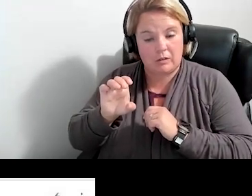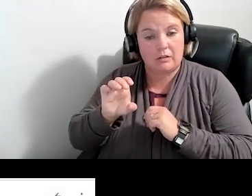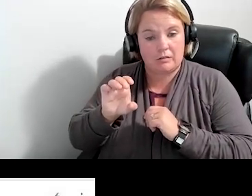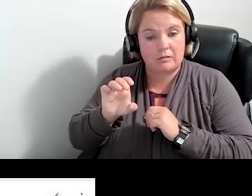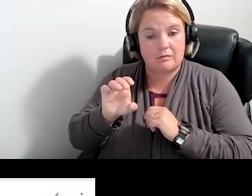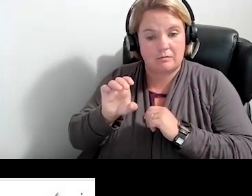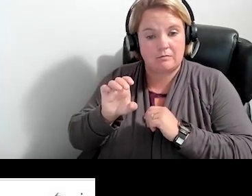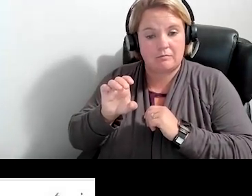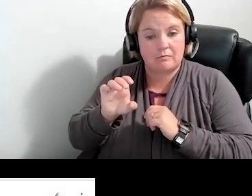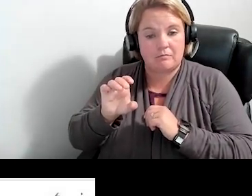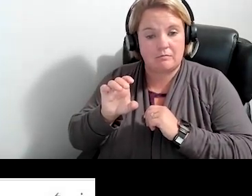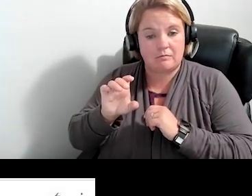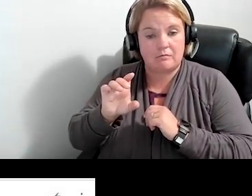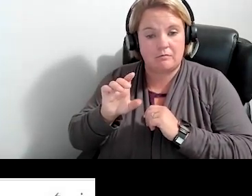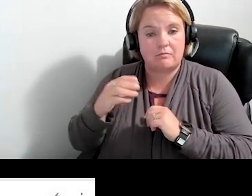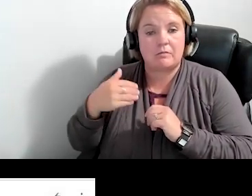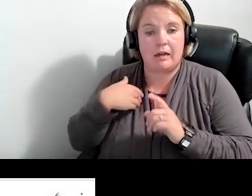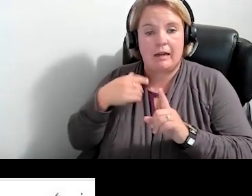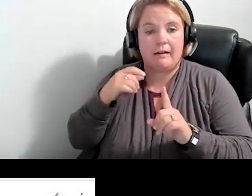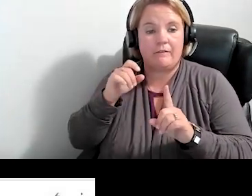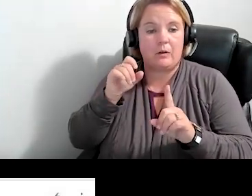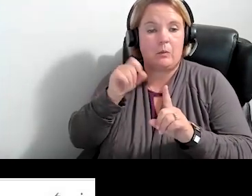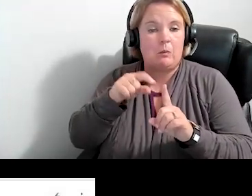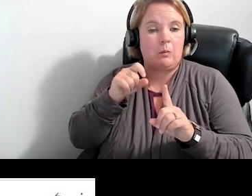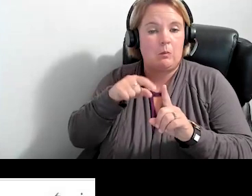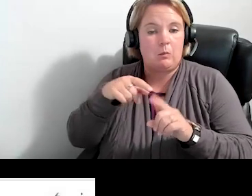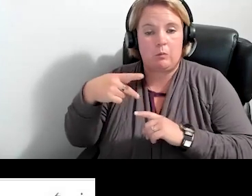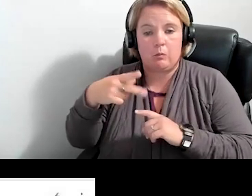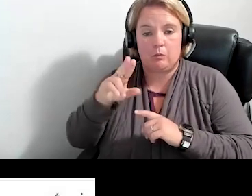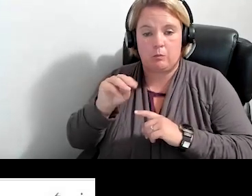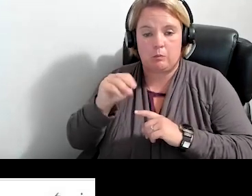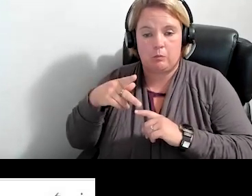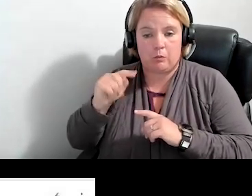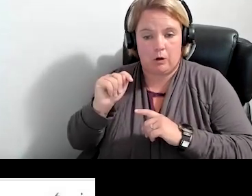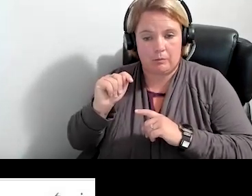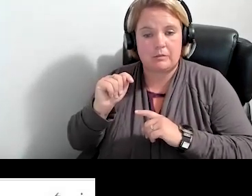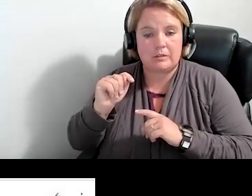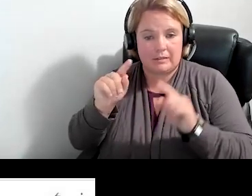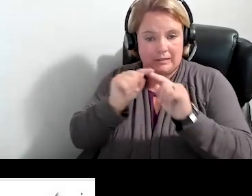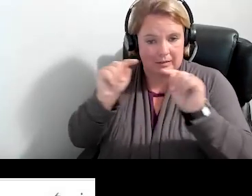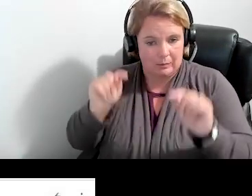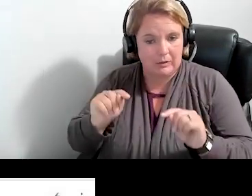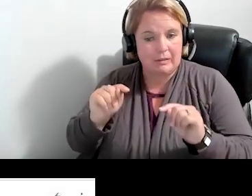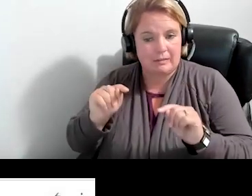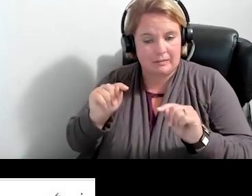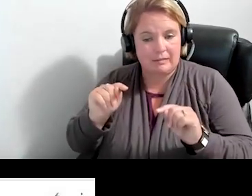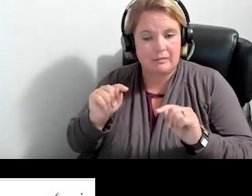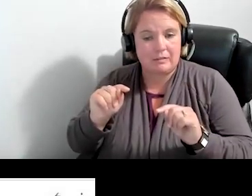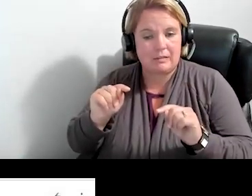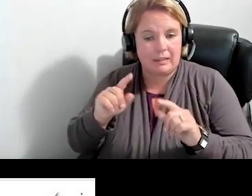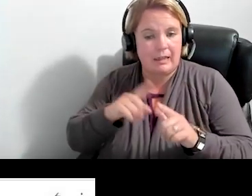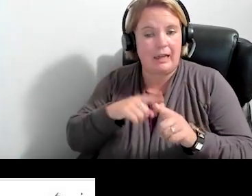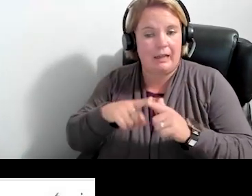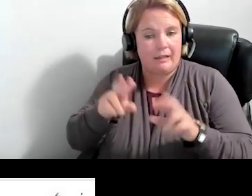my, I have a little prompt template. I give that with a little prompt template to ChatGPT, and I come up with a